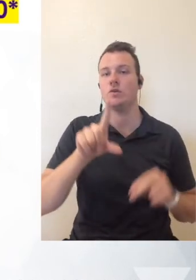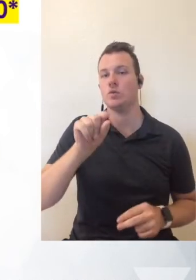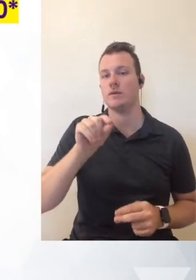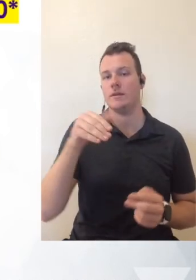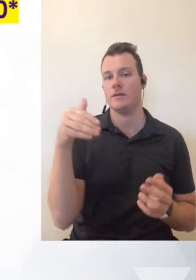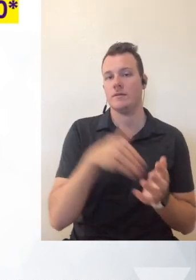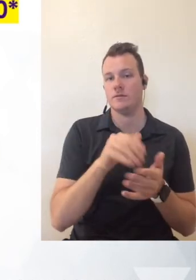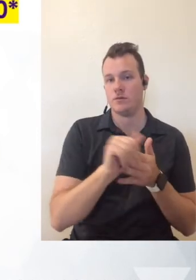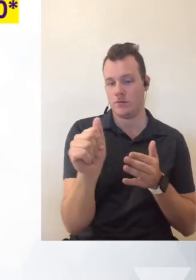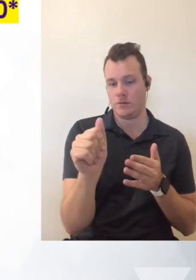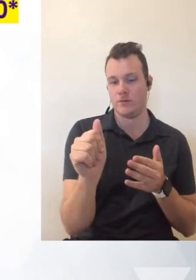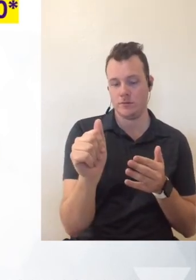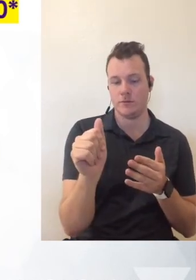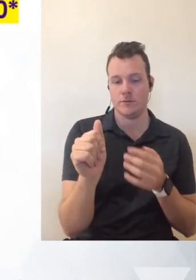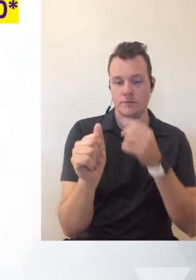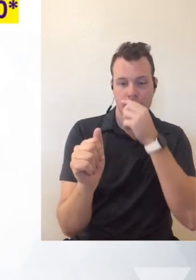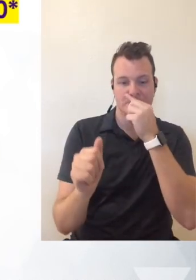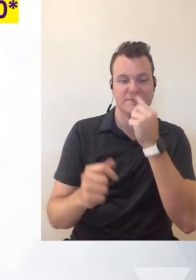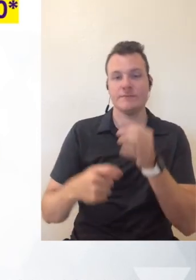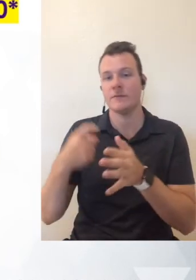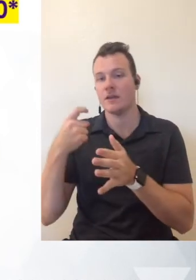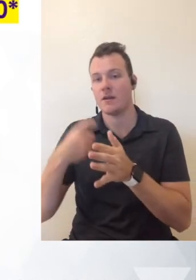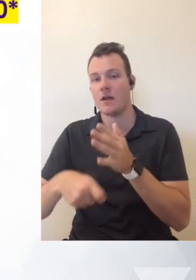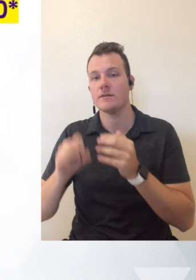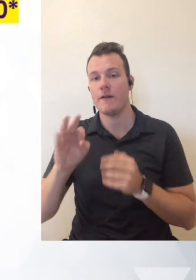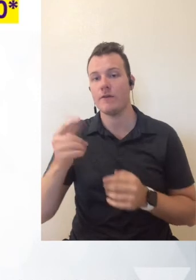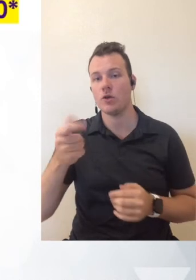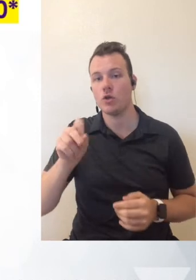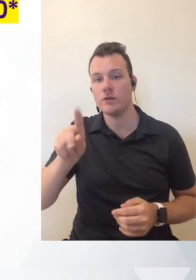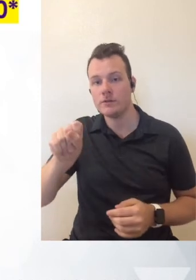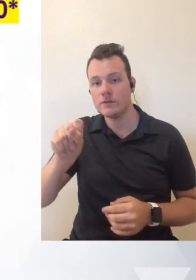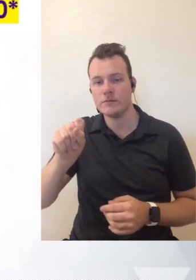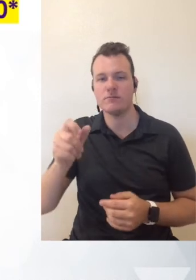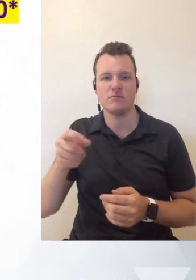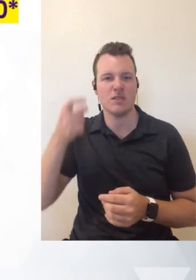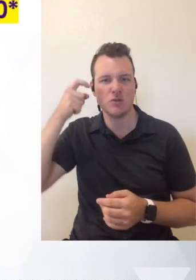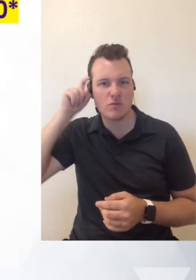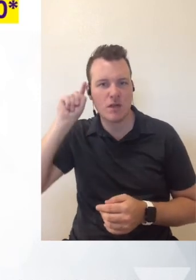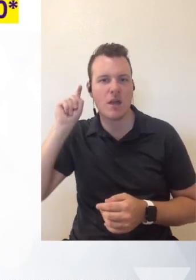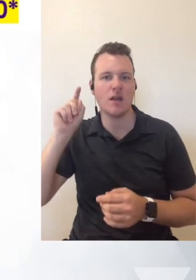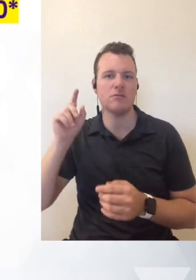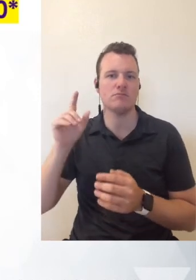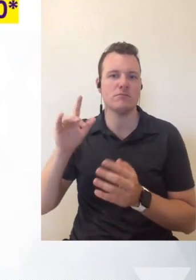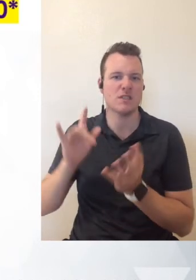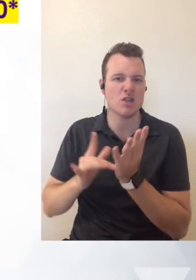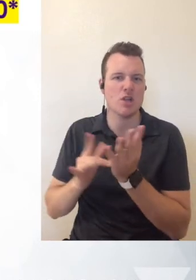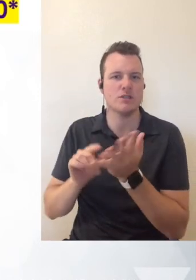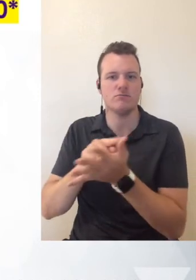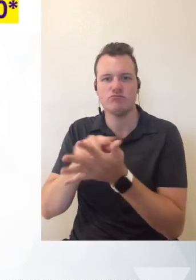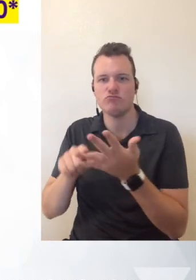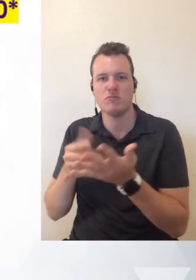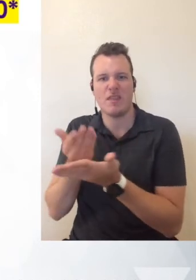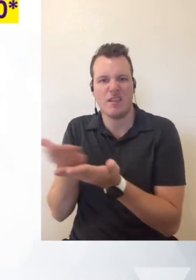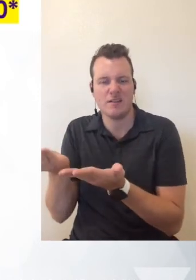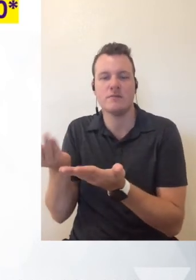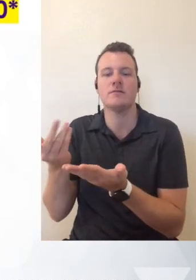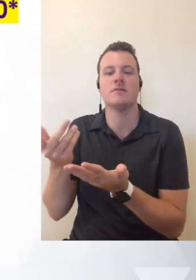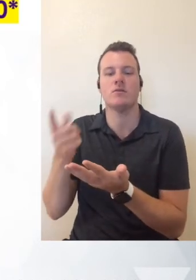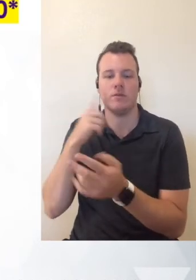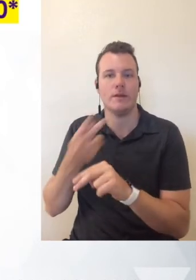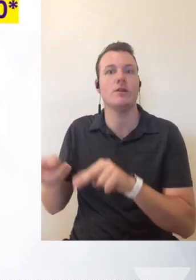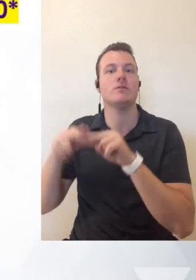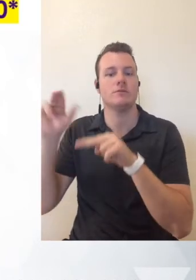$20,000 and my cost of goods were going to increase by $10,000, okay? So in the middle line there, instead